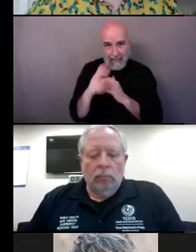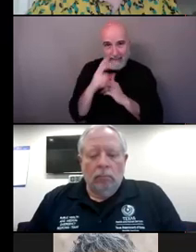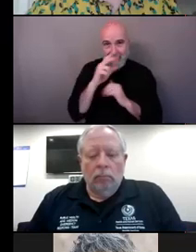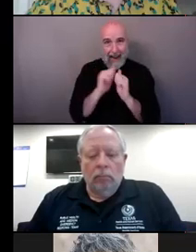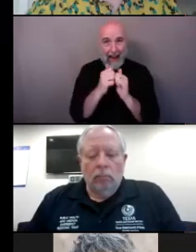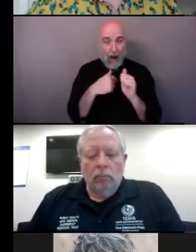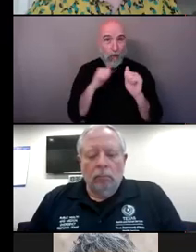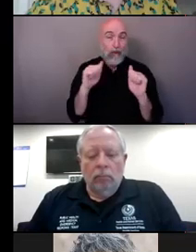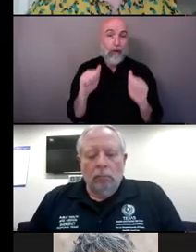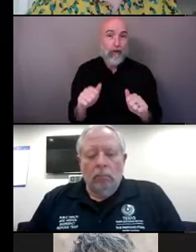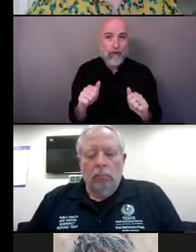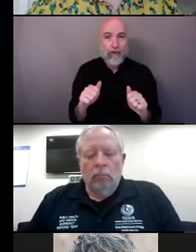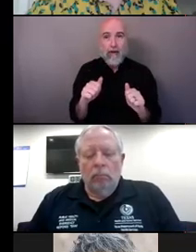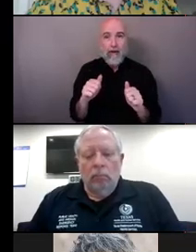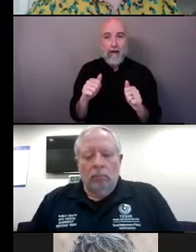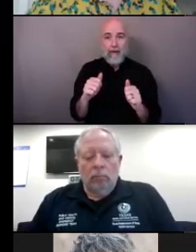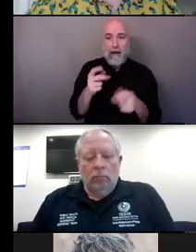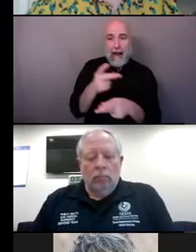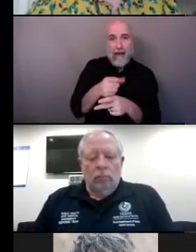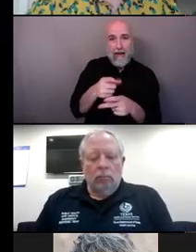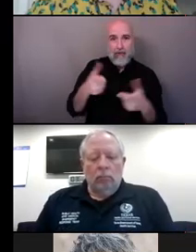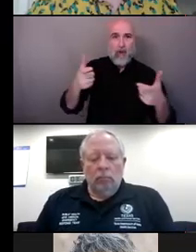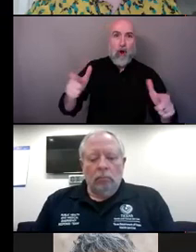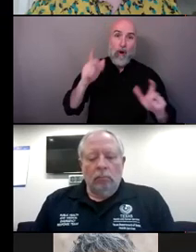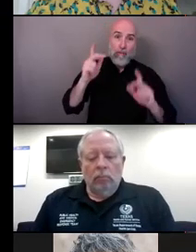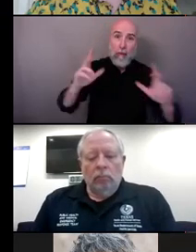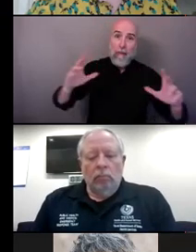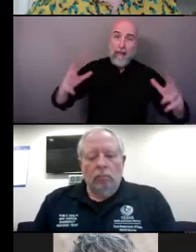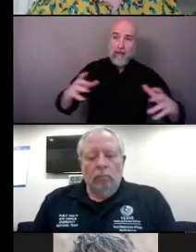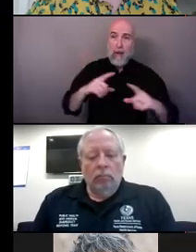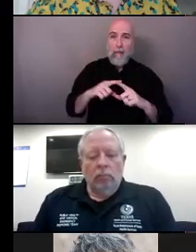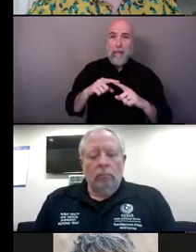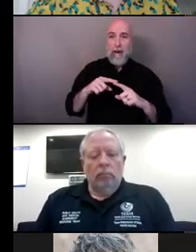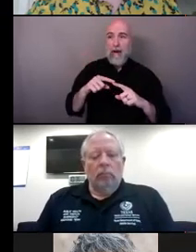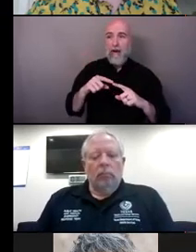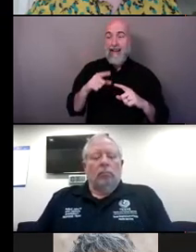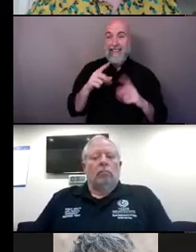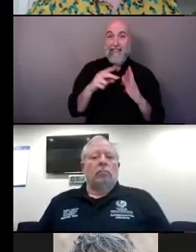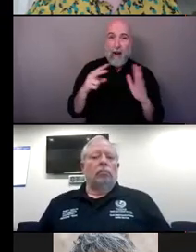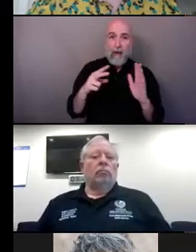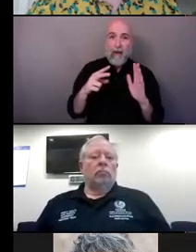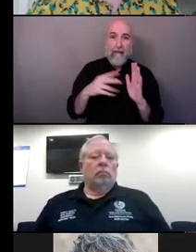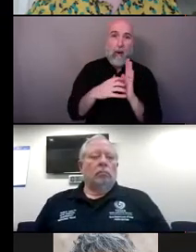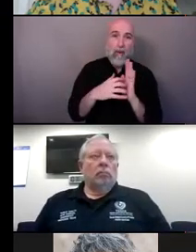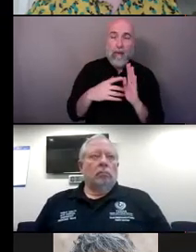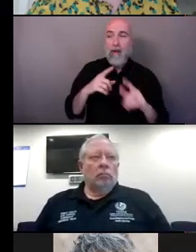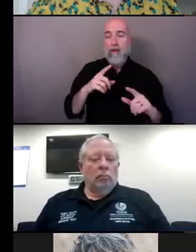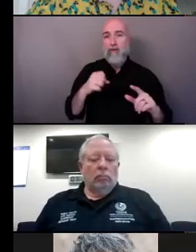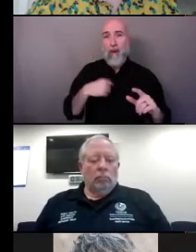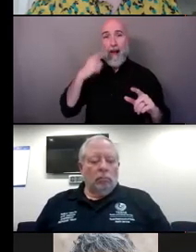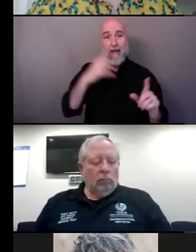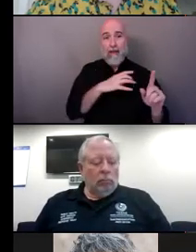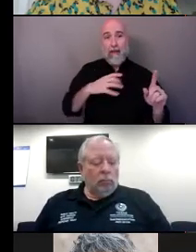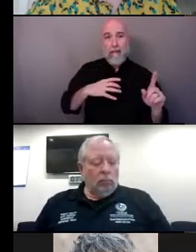might be able to handle this large population, but this vulnerable population. So I think the Commissioner